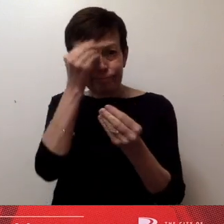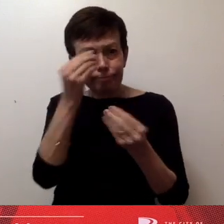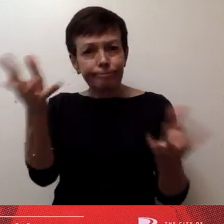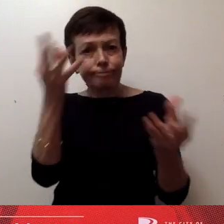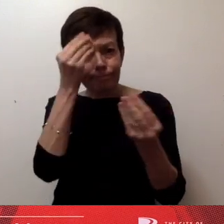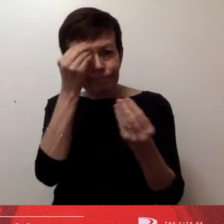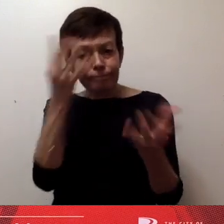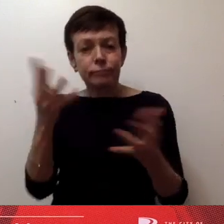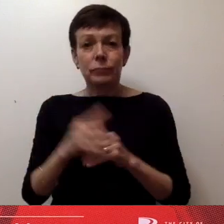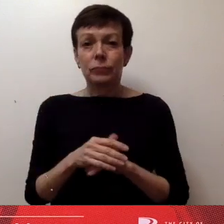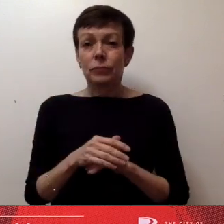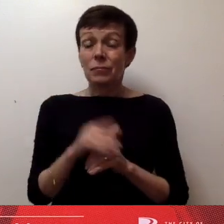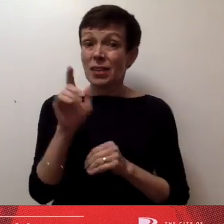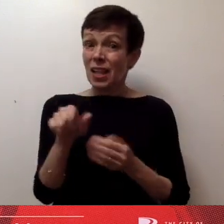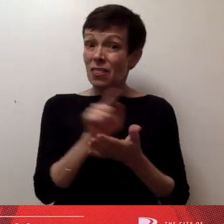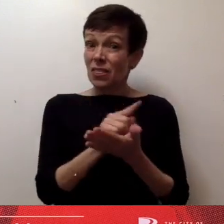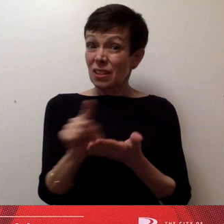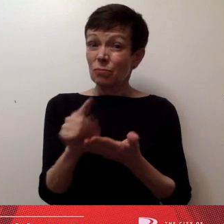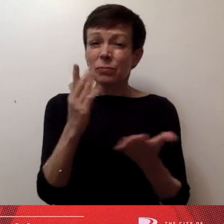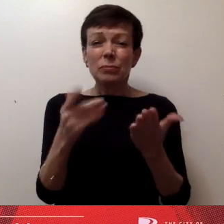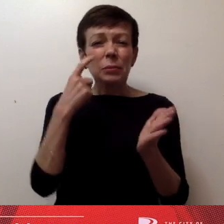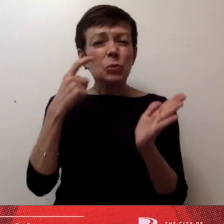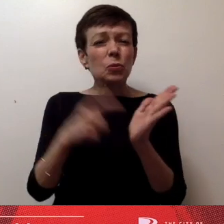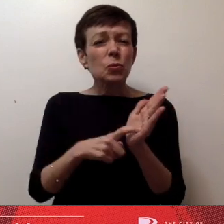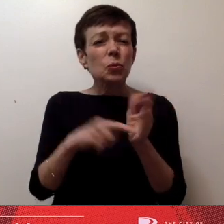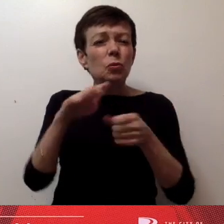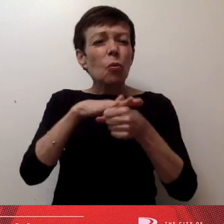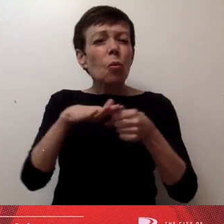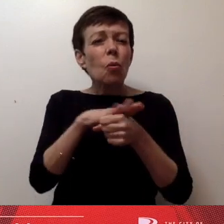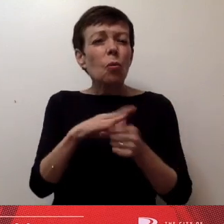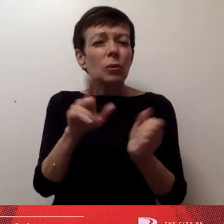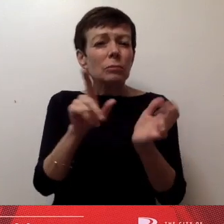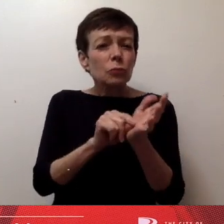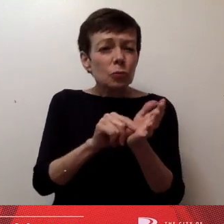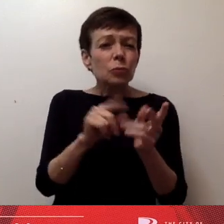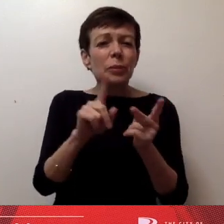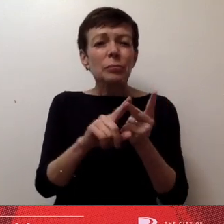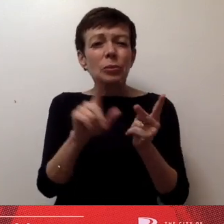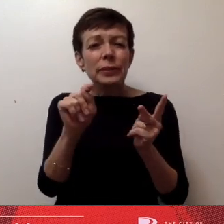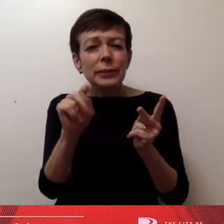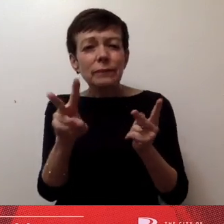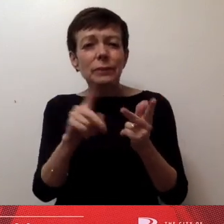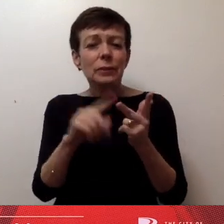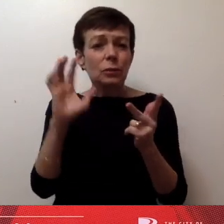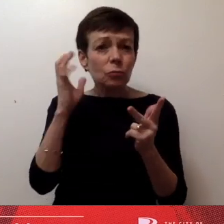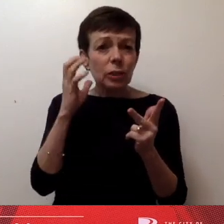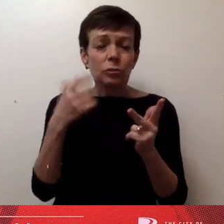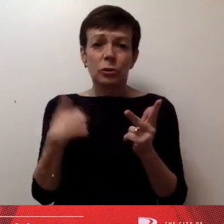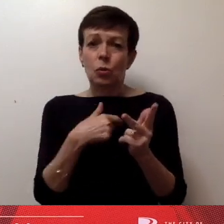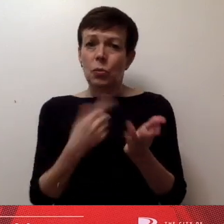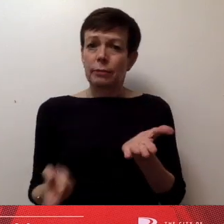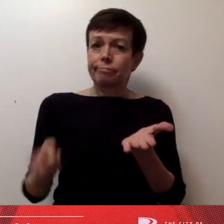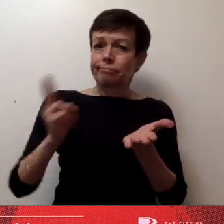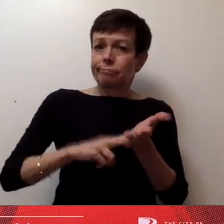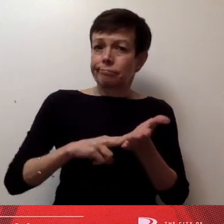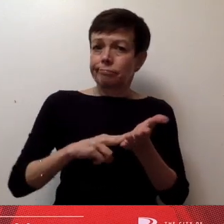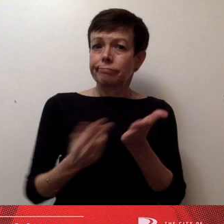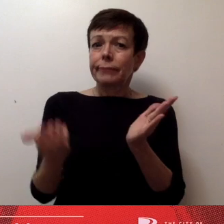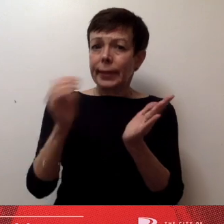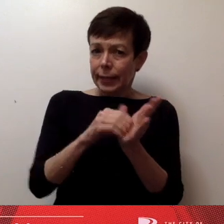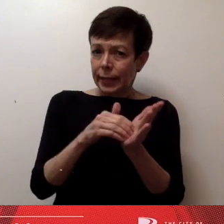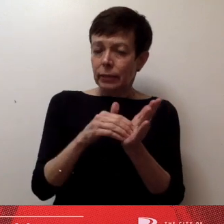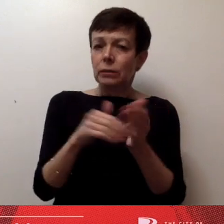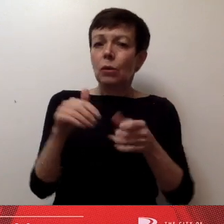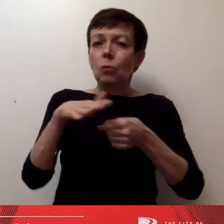you'll have likely have noted in the local media that we have already declared a renewed state of local emergency as part of our